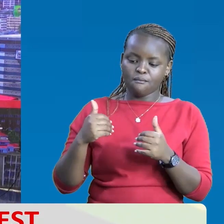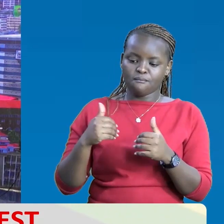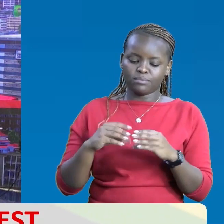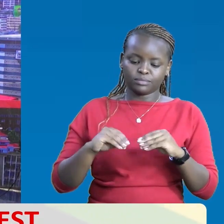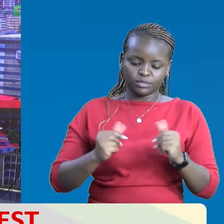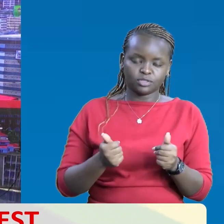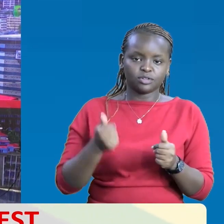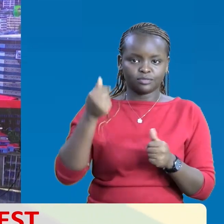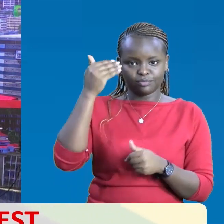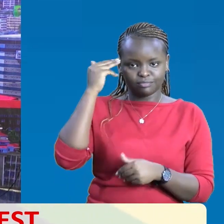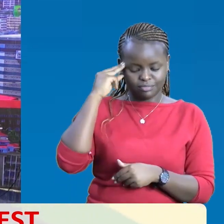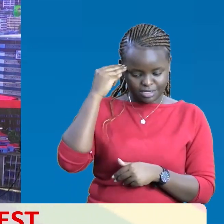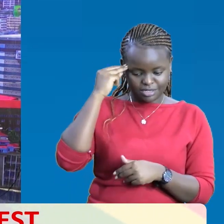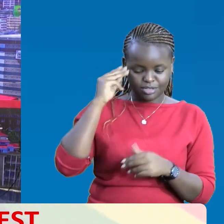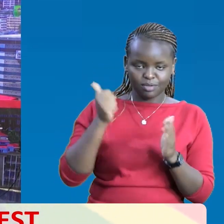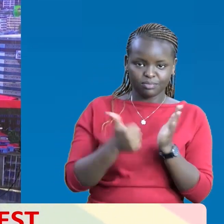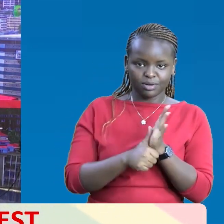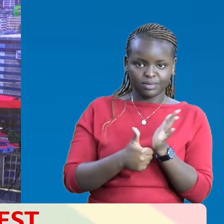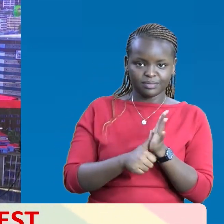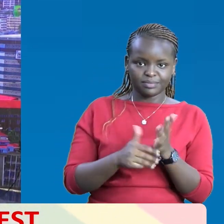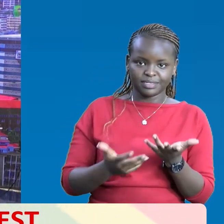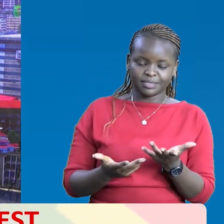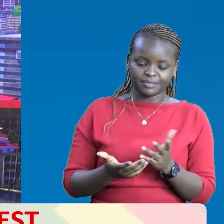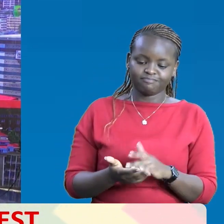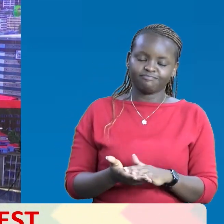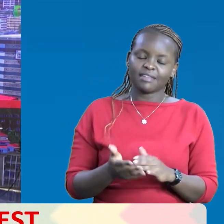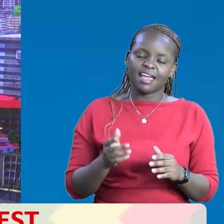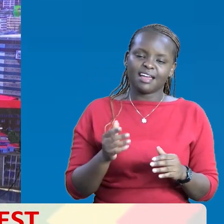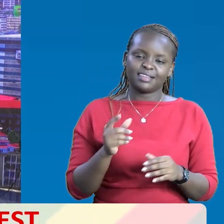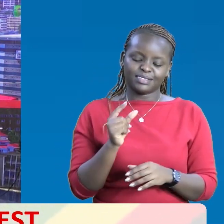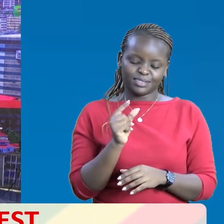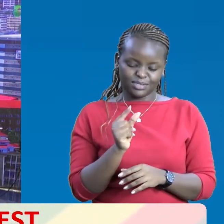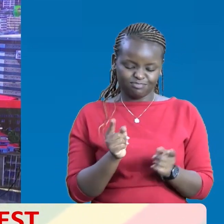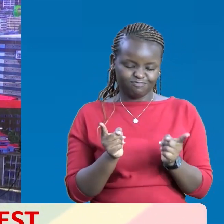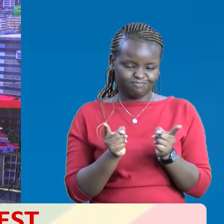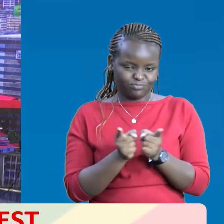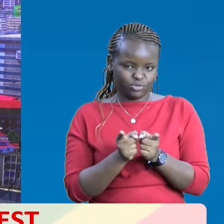be self-aware. Kabisa. So right about now, check a quick breather, but when we get back, mtaratara kiendekesha kupelekana